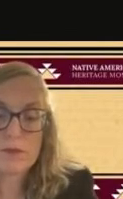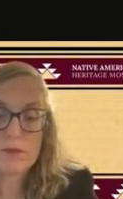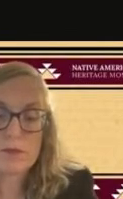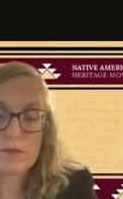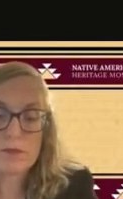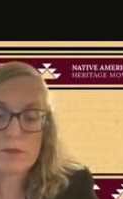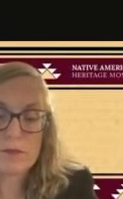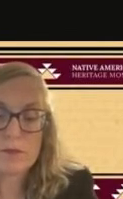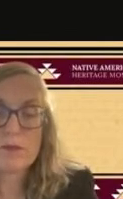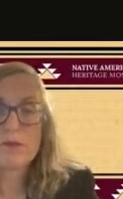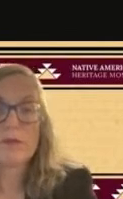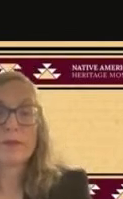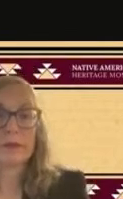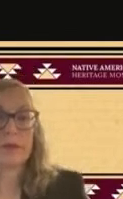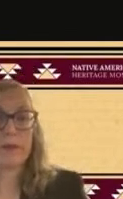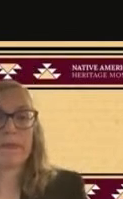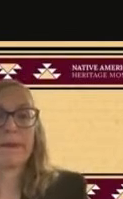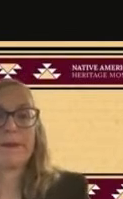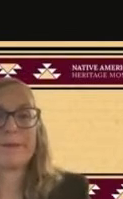0 or 2 times.